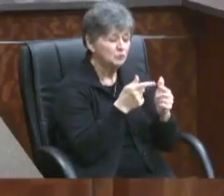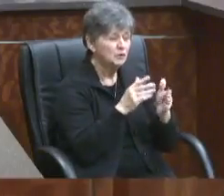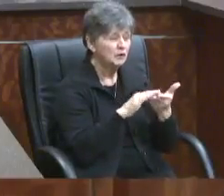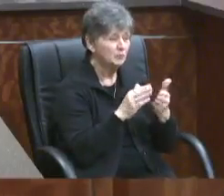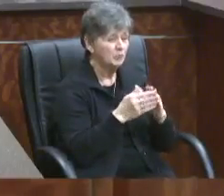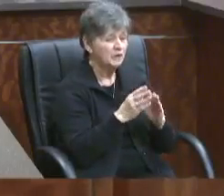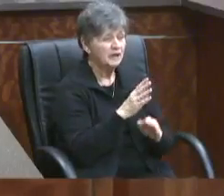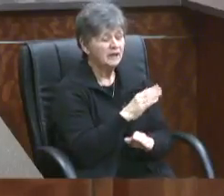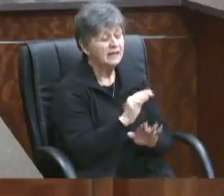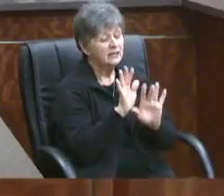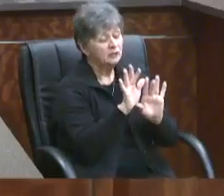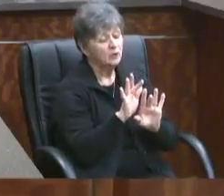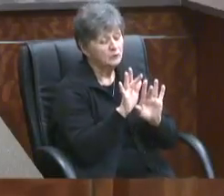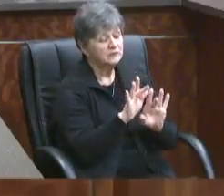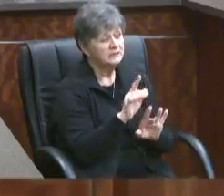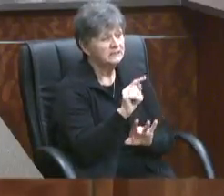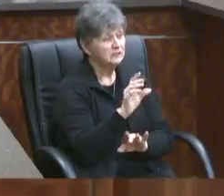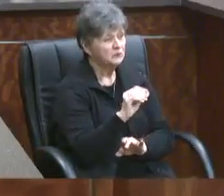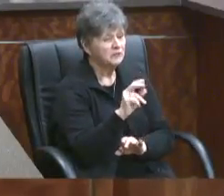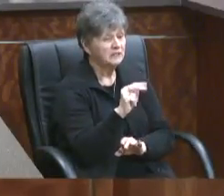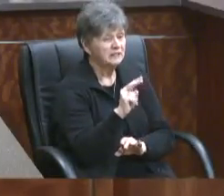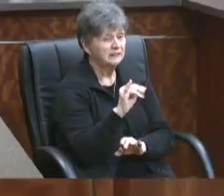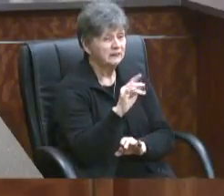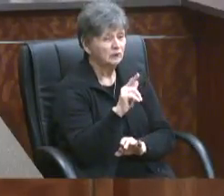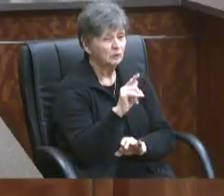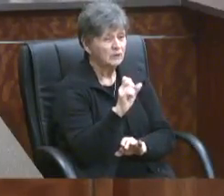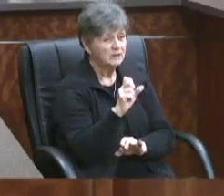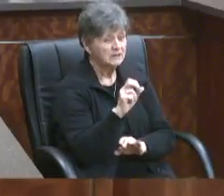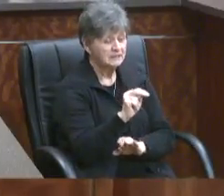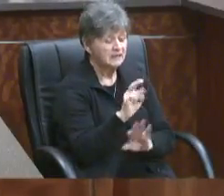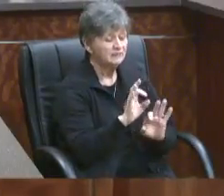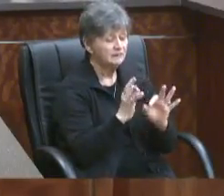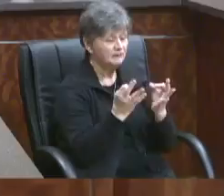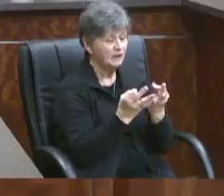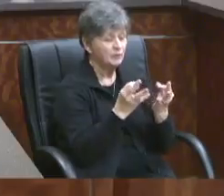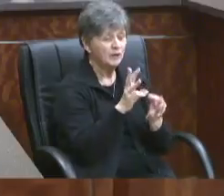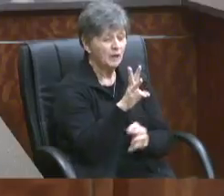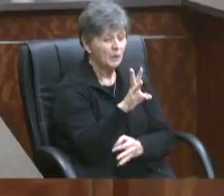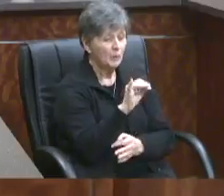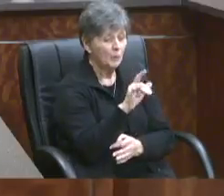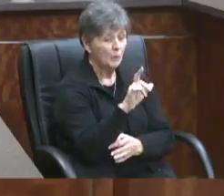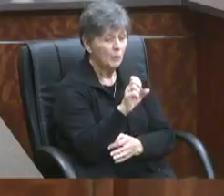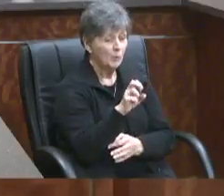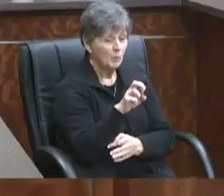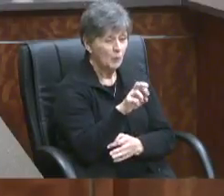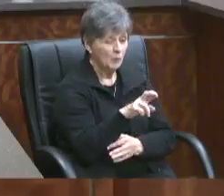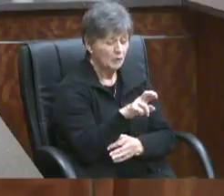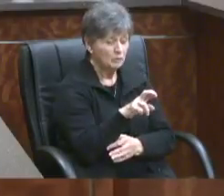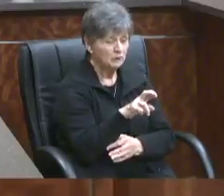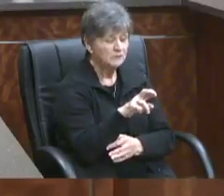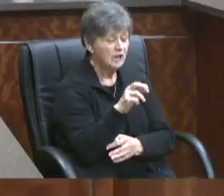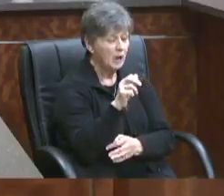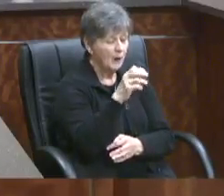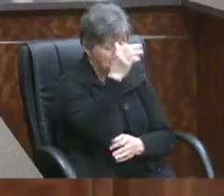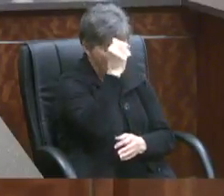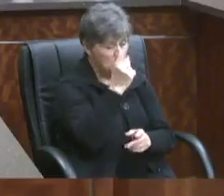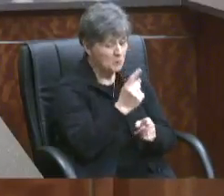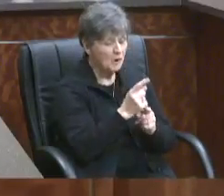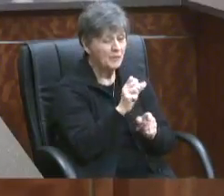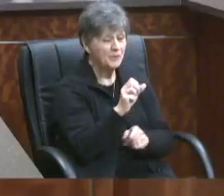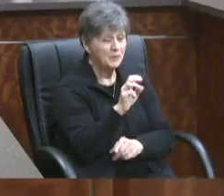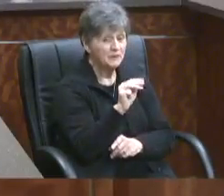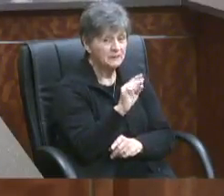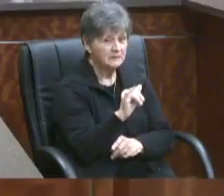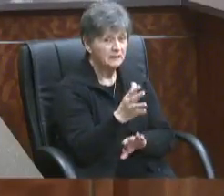to offer condolences to the Nicholson family. Wilbur Nicholson lost his brother Sammy, and so I'd like